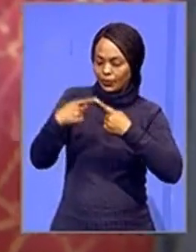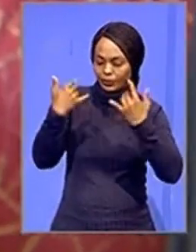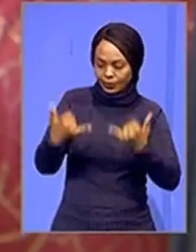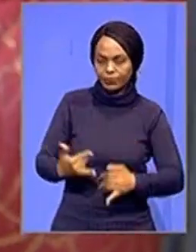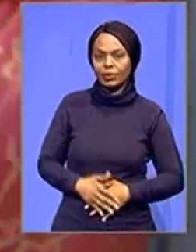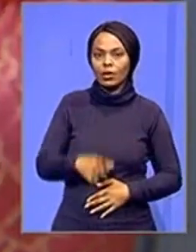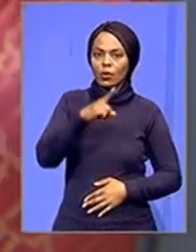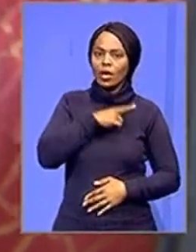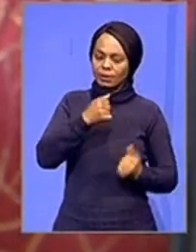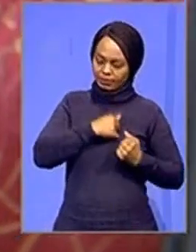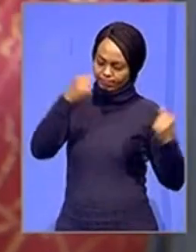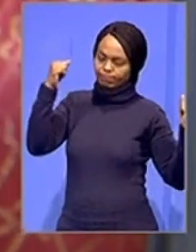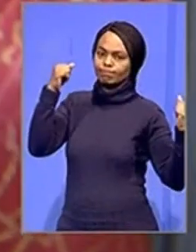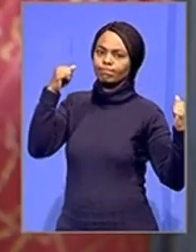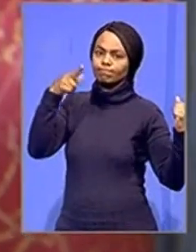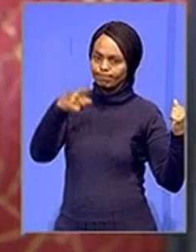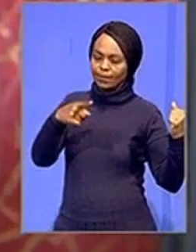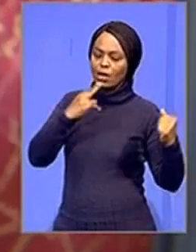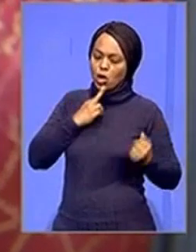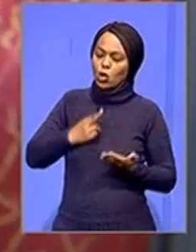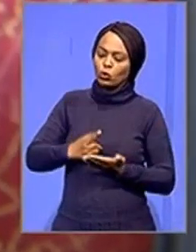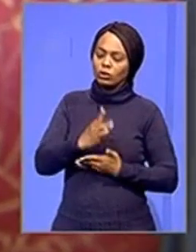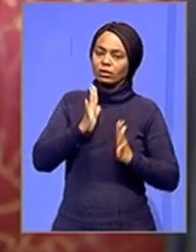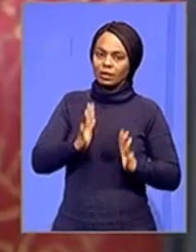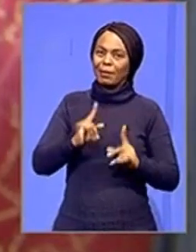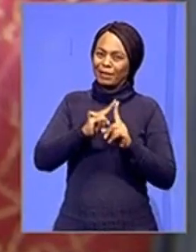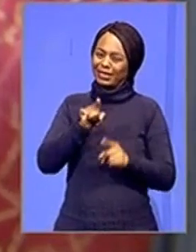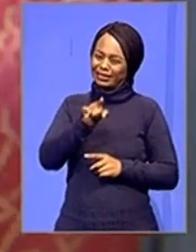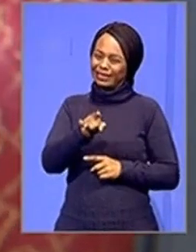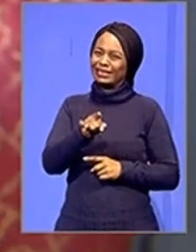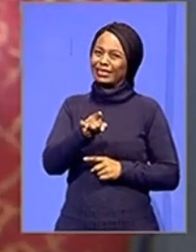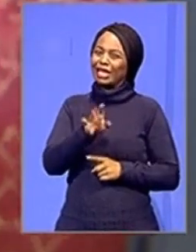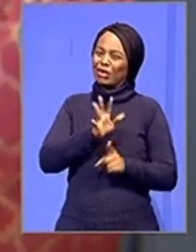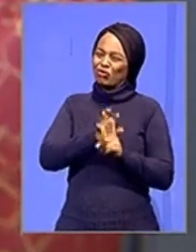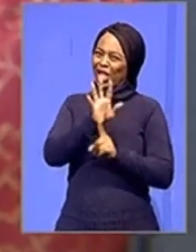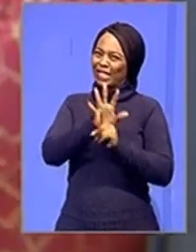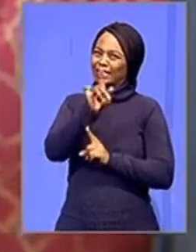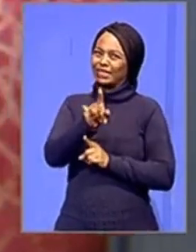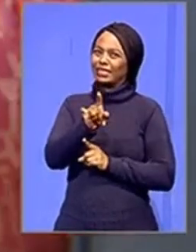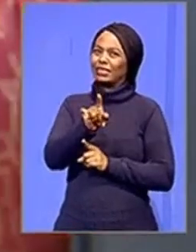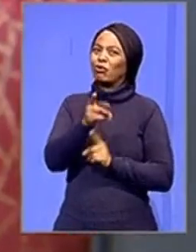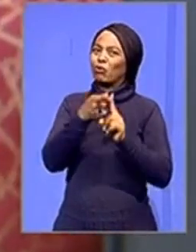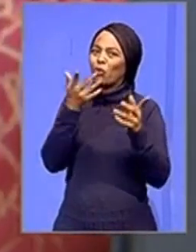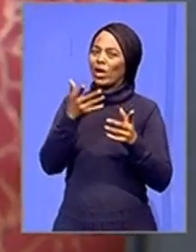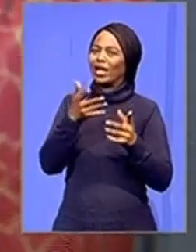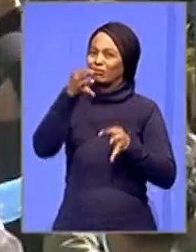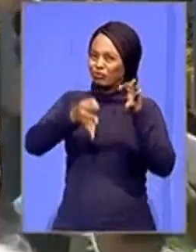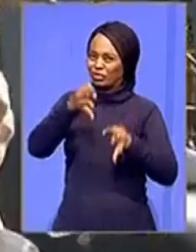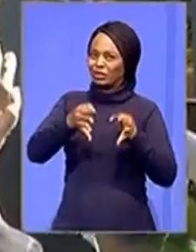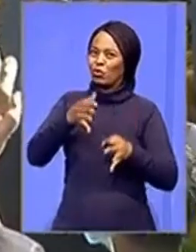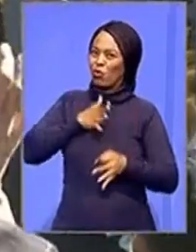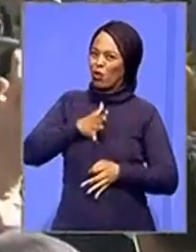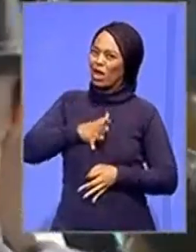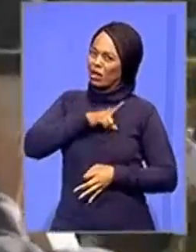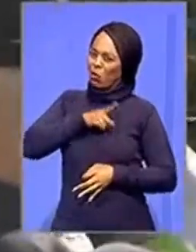have declared my innocence. However, this has been a political orchestrated move to apprehend me, to detain me, to arrest me. Ge